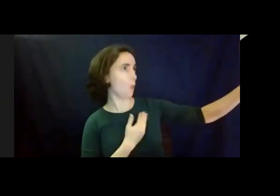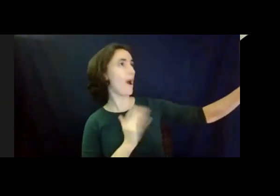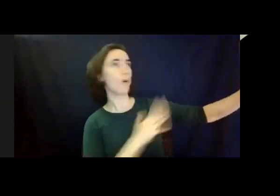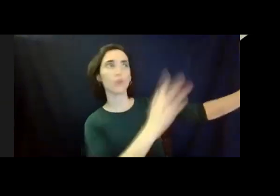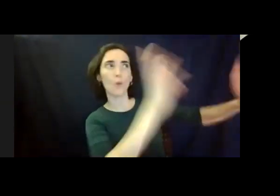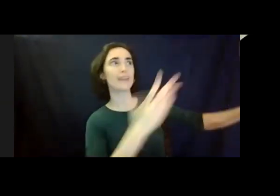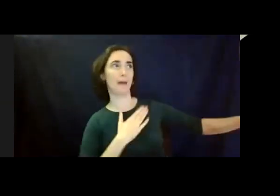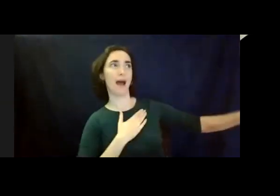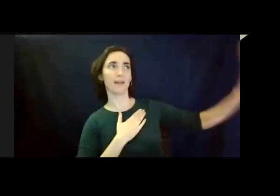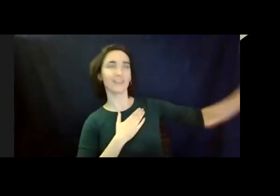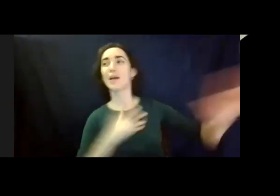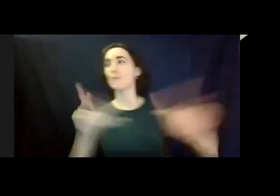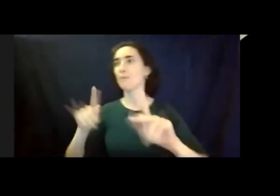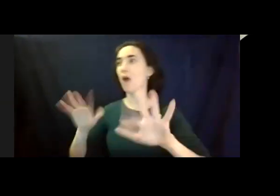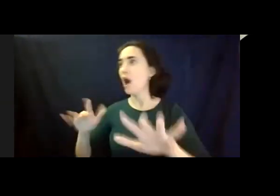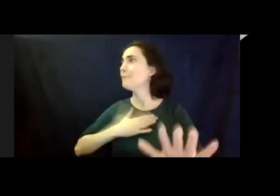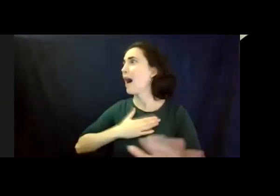worry about it.